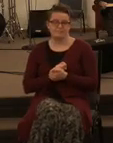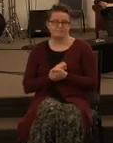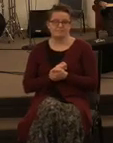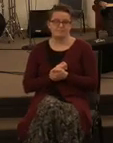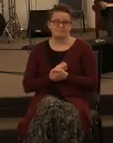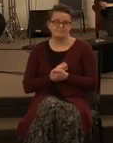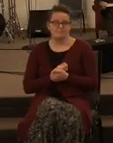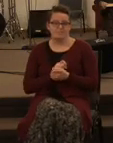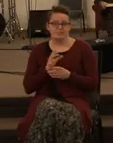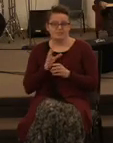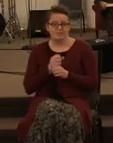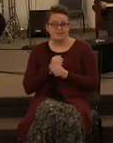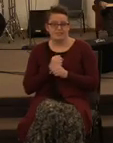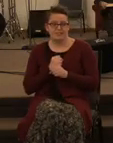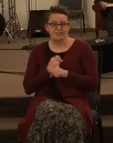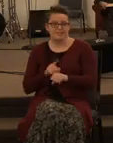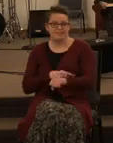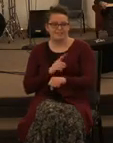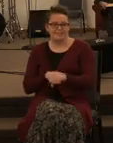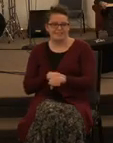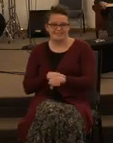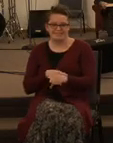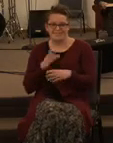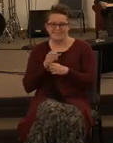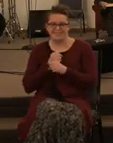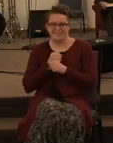you know it took a while for me to be able to get her